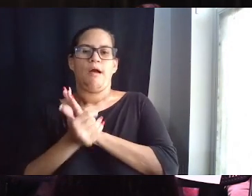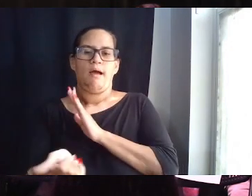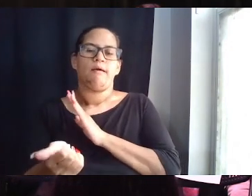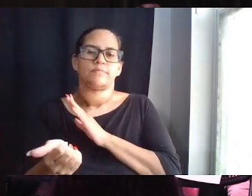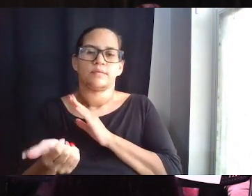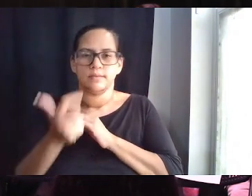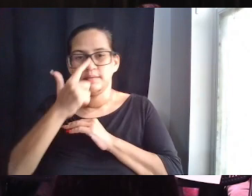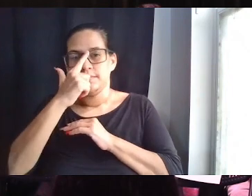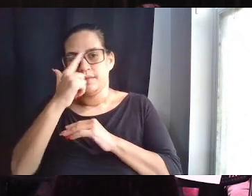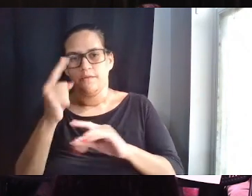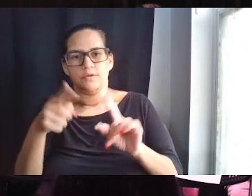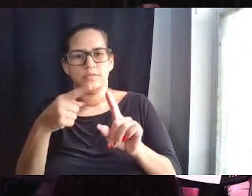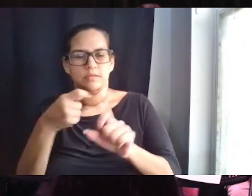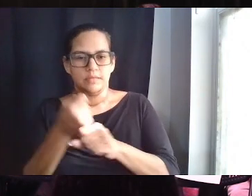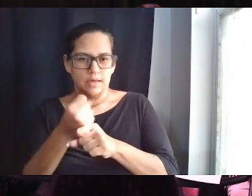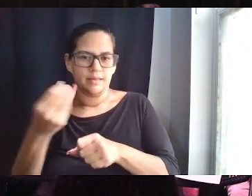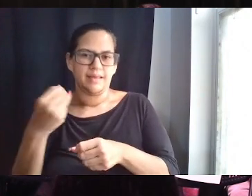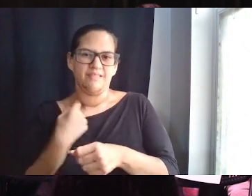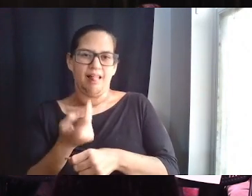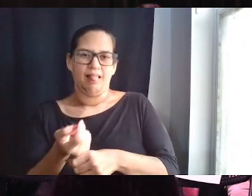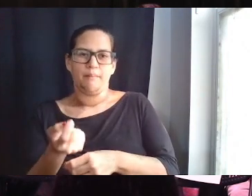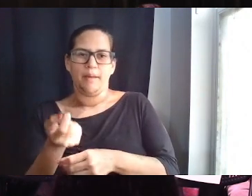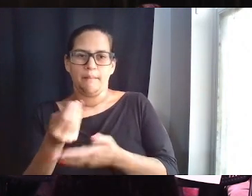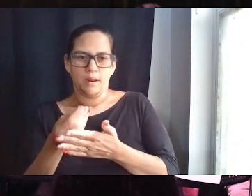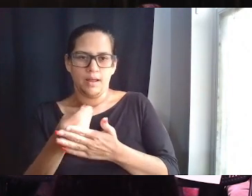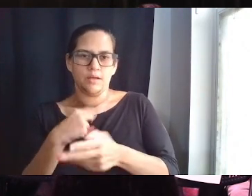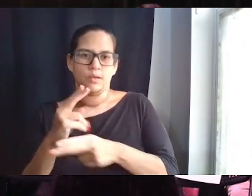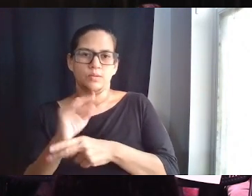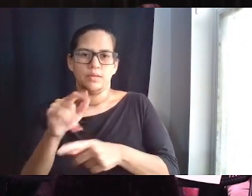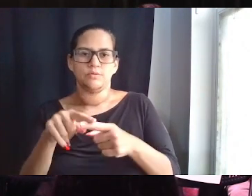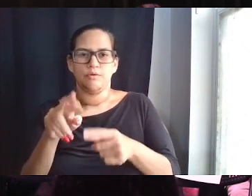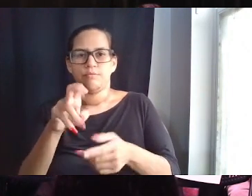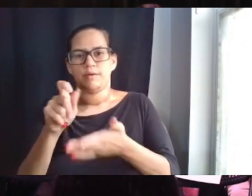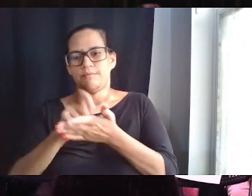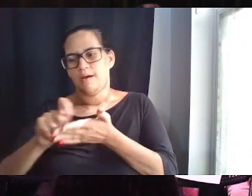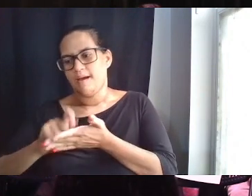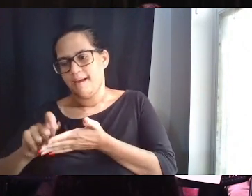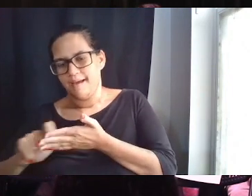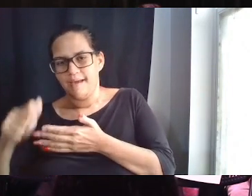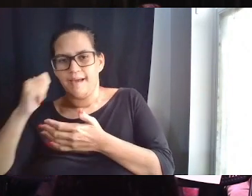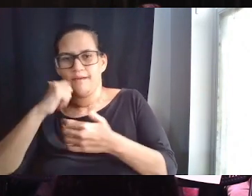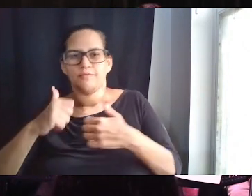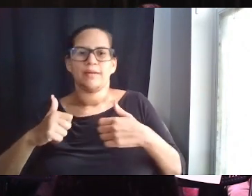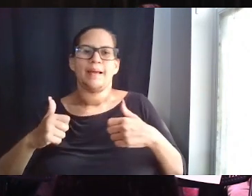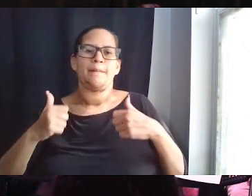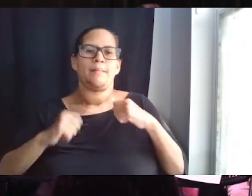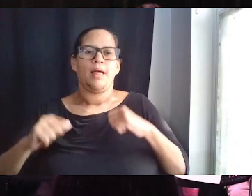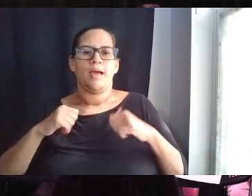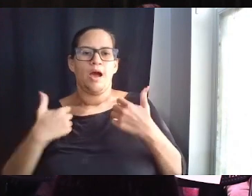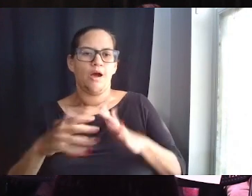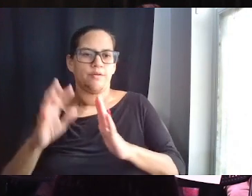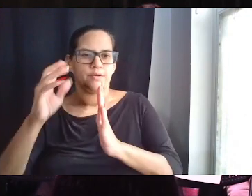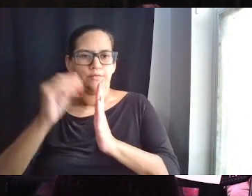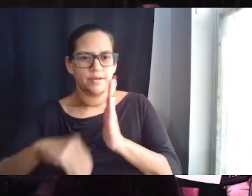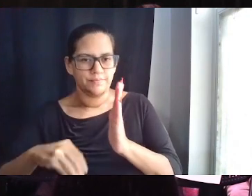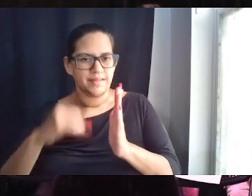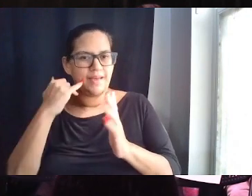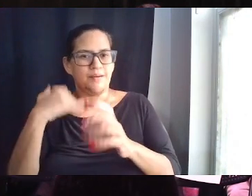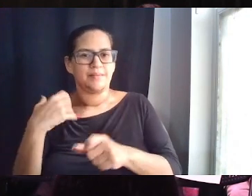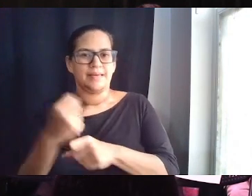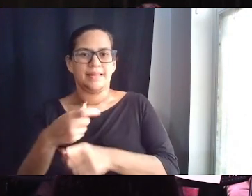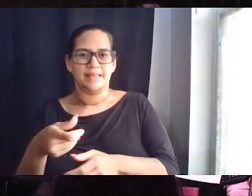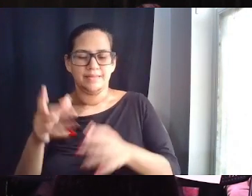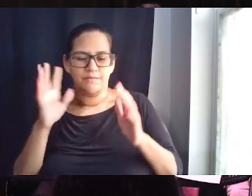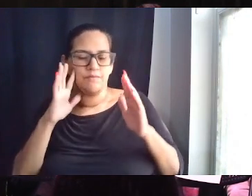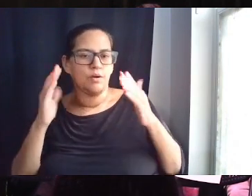little bit of money. I used that to rewrite every single play I had already written. I was like, if I'm getting this focus, I cannot